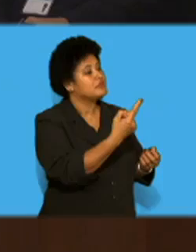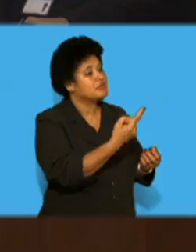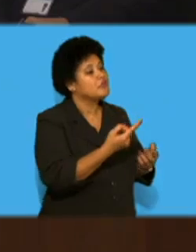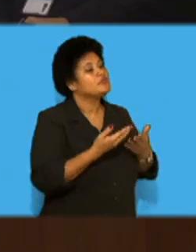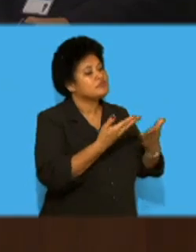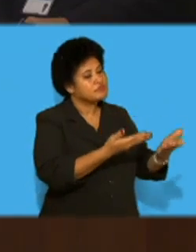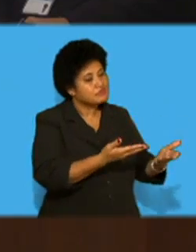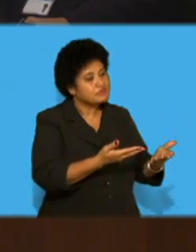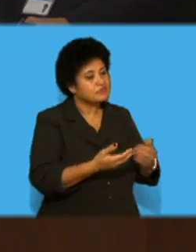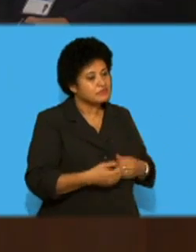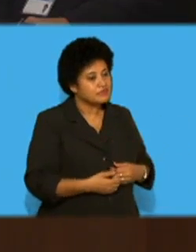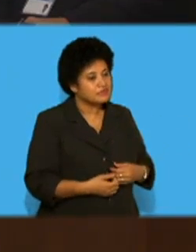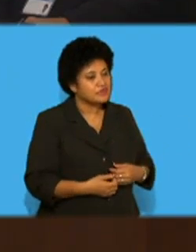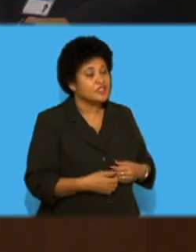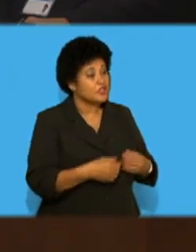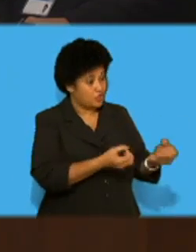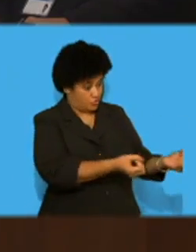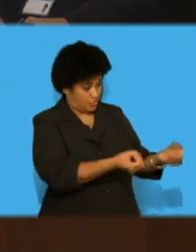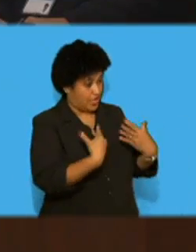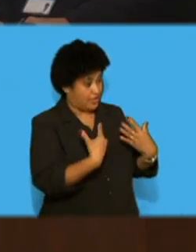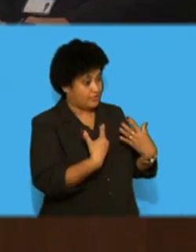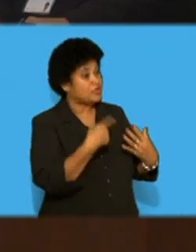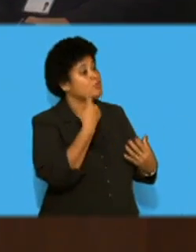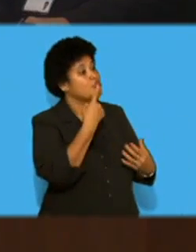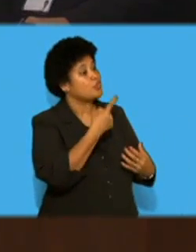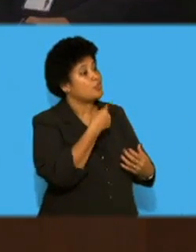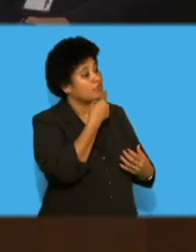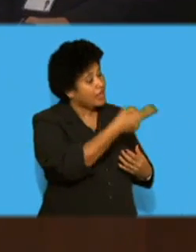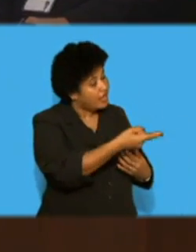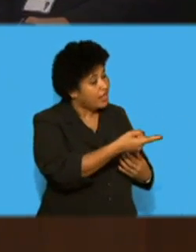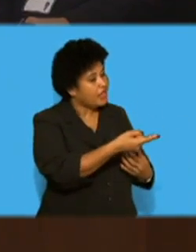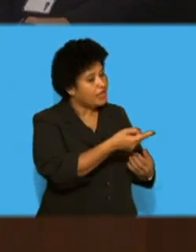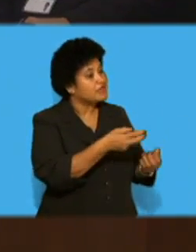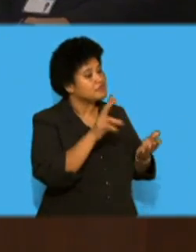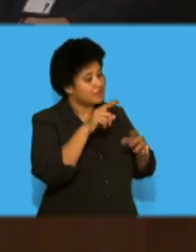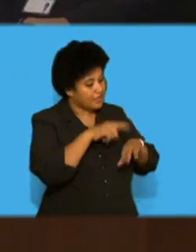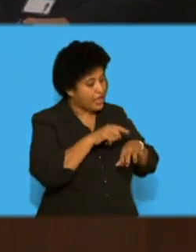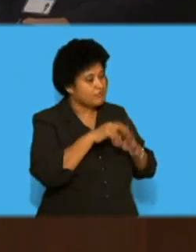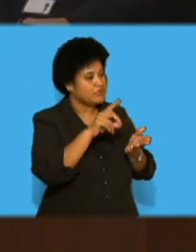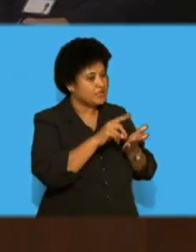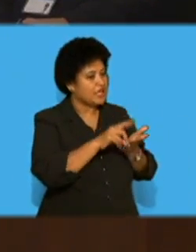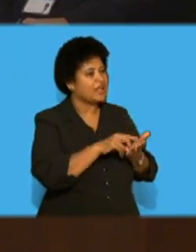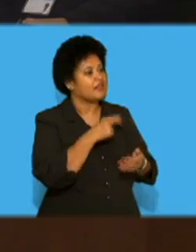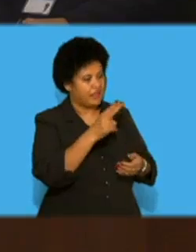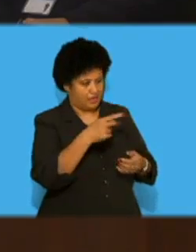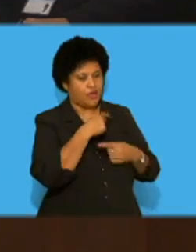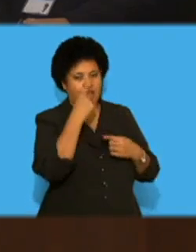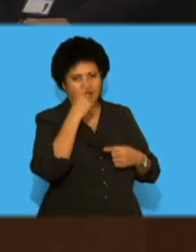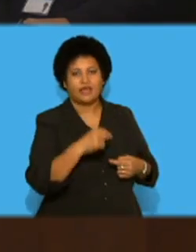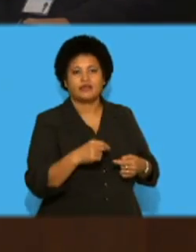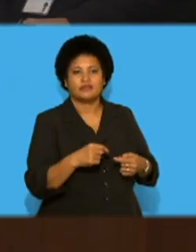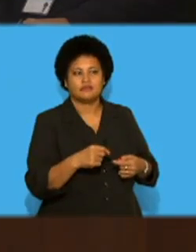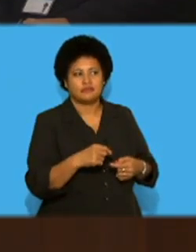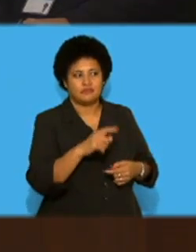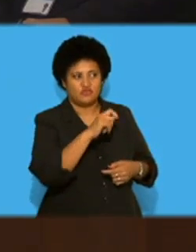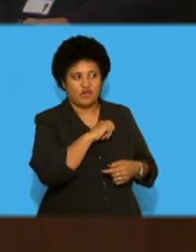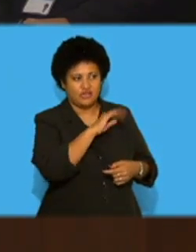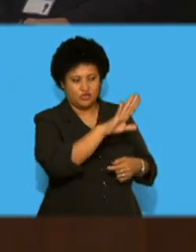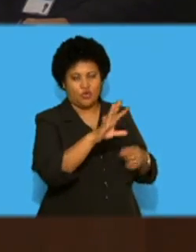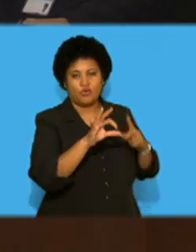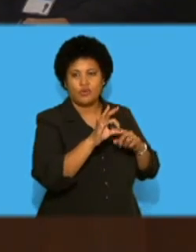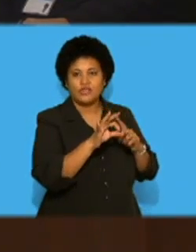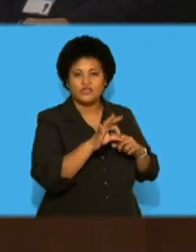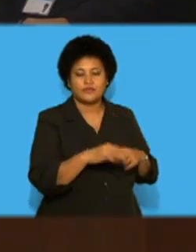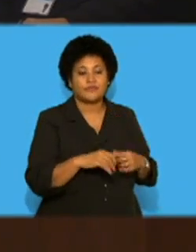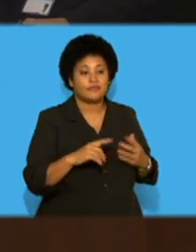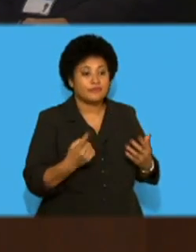are. If he can tell me his source, if he can tell us the time and the date, then he'll be able to be relied upon. But again, Madam Speaker, the fact